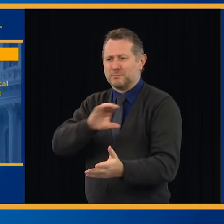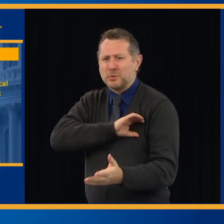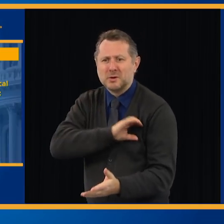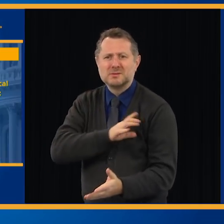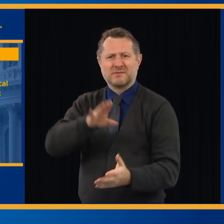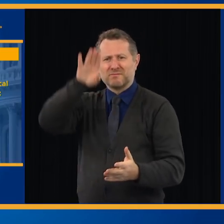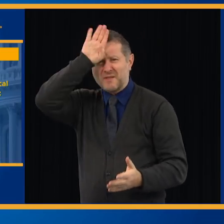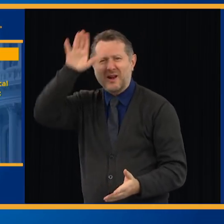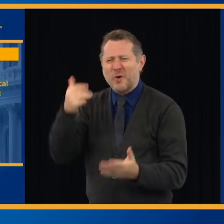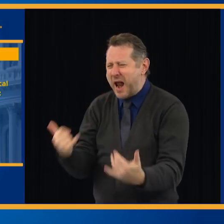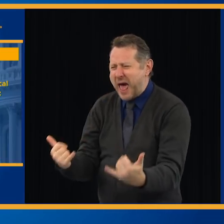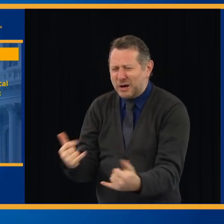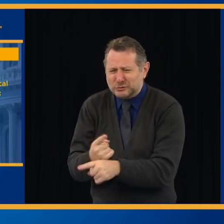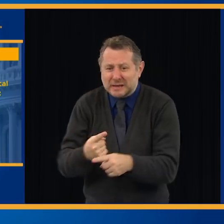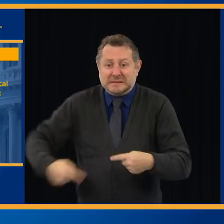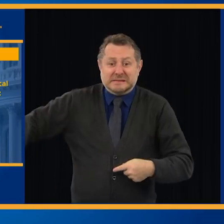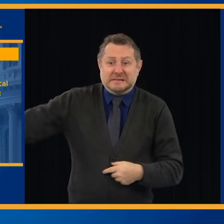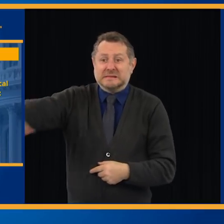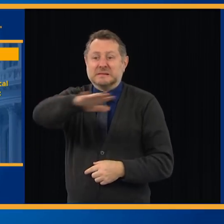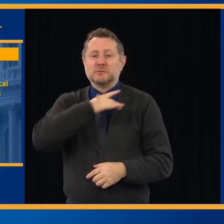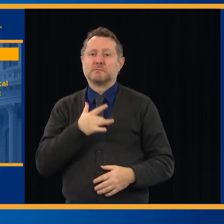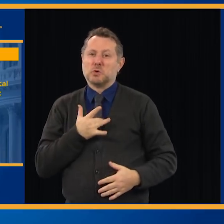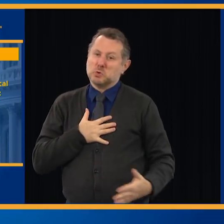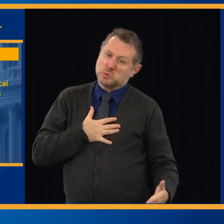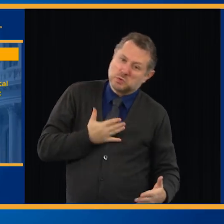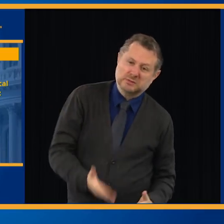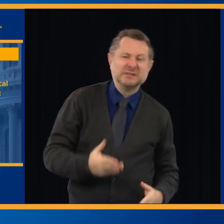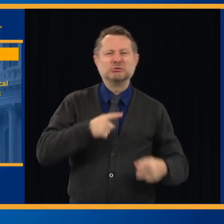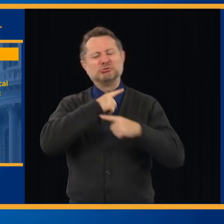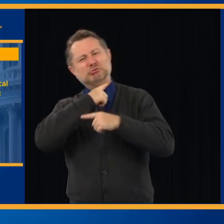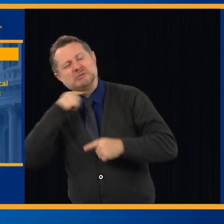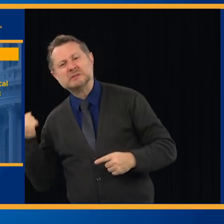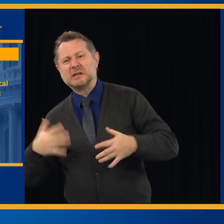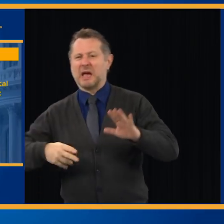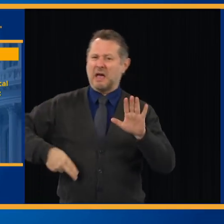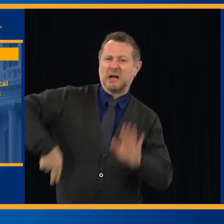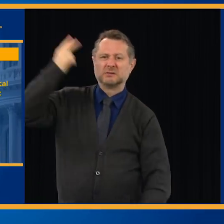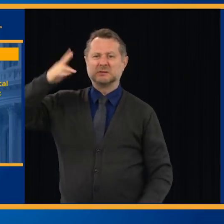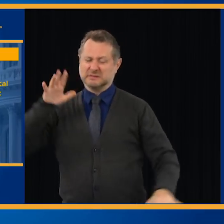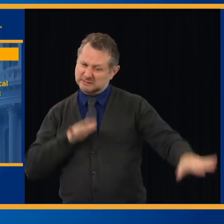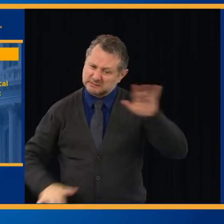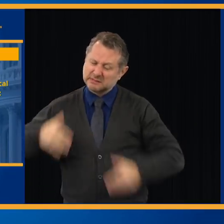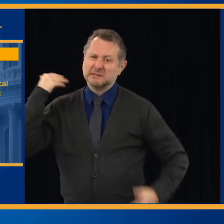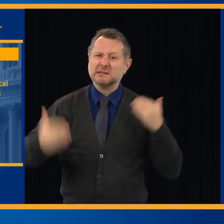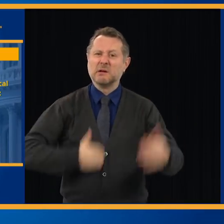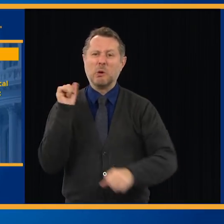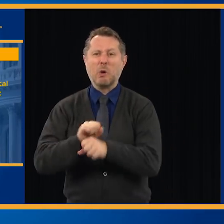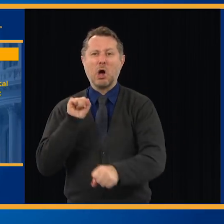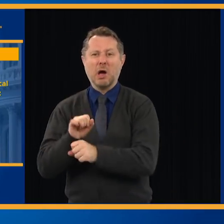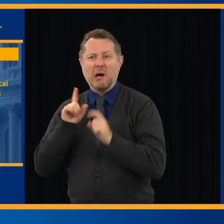right now killing themselves to make life easier for us?